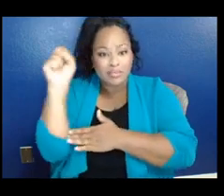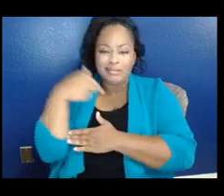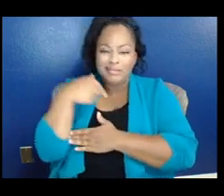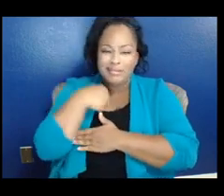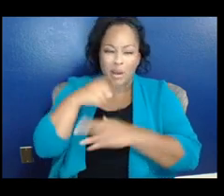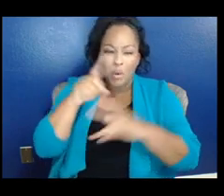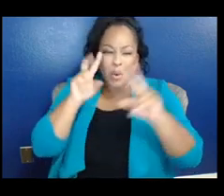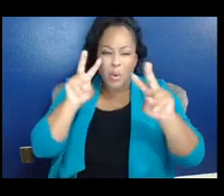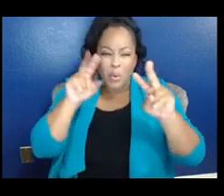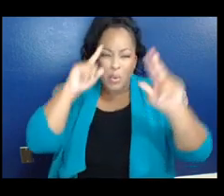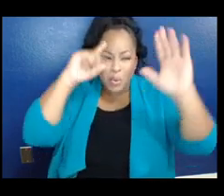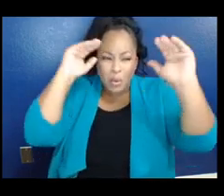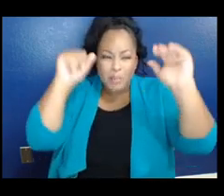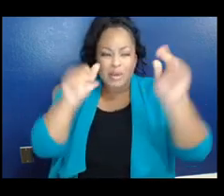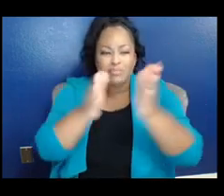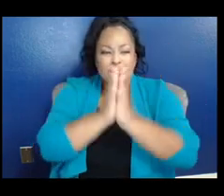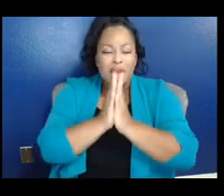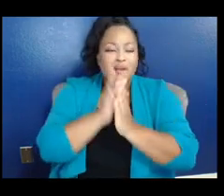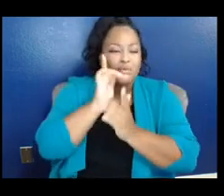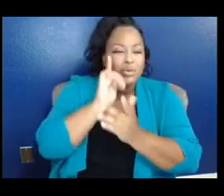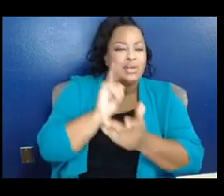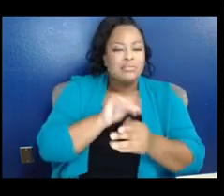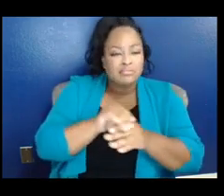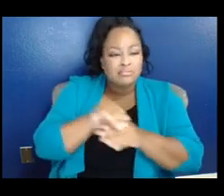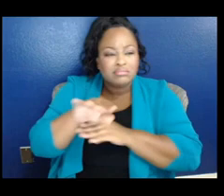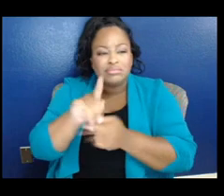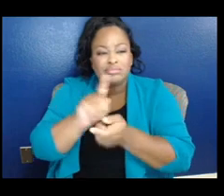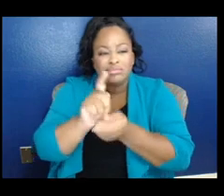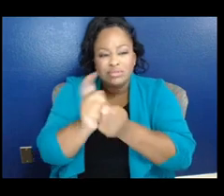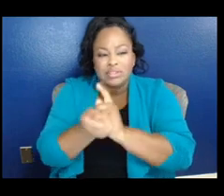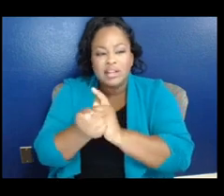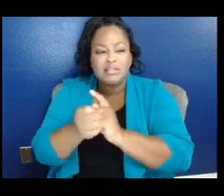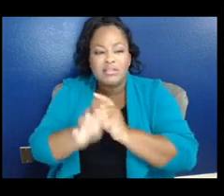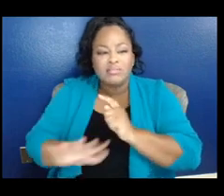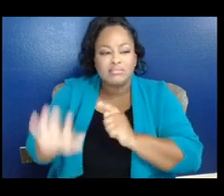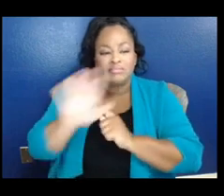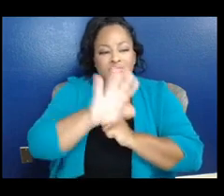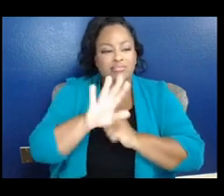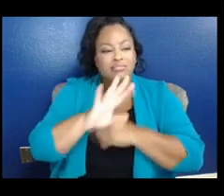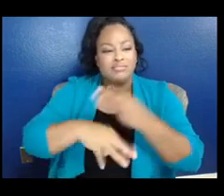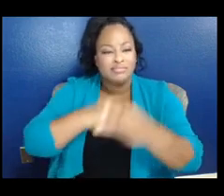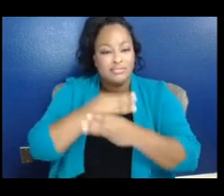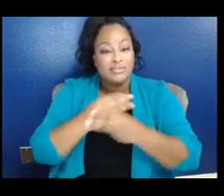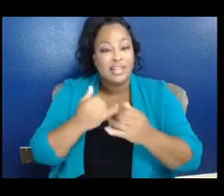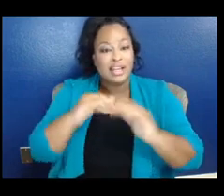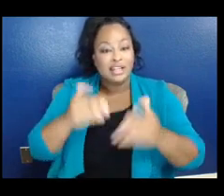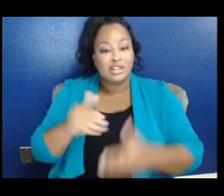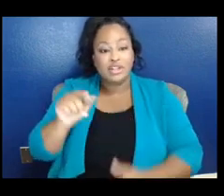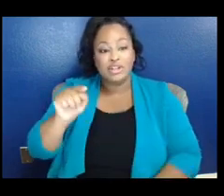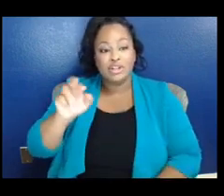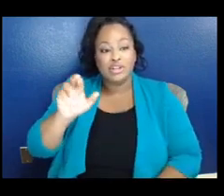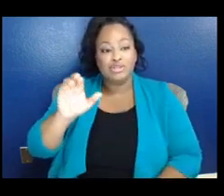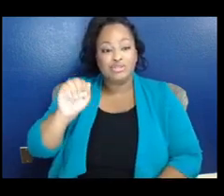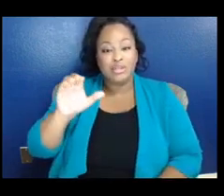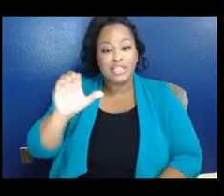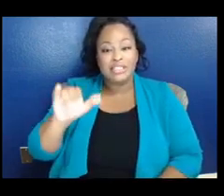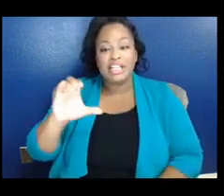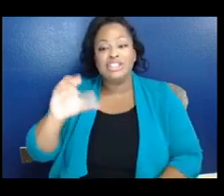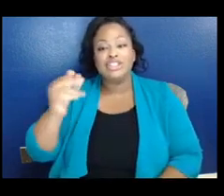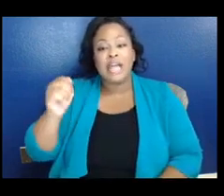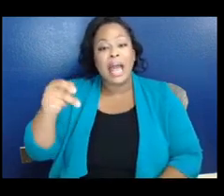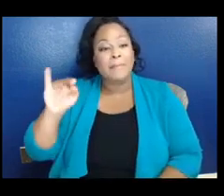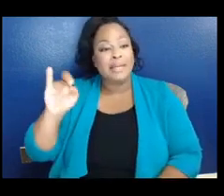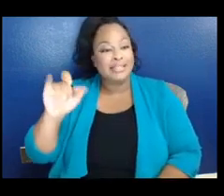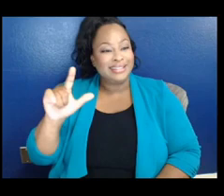hope and I pray will translate internationally. I'd like to introduce Tracy Chapatel, affectionately known